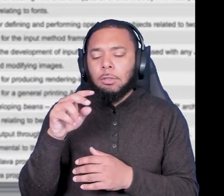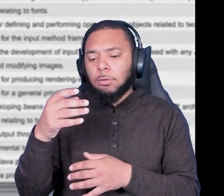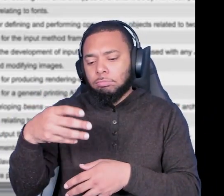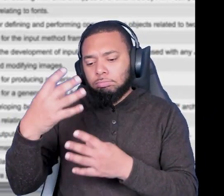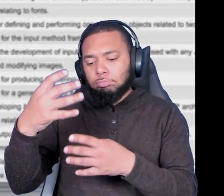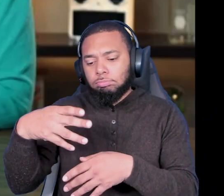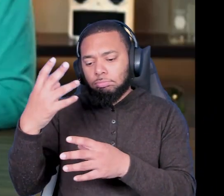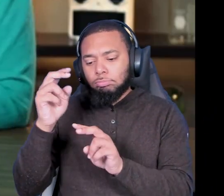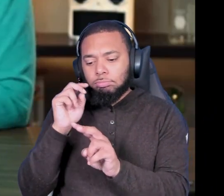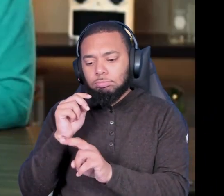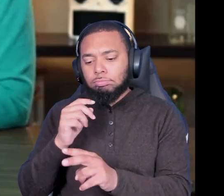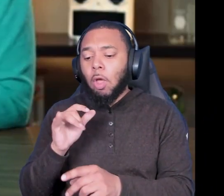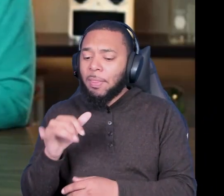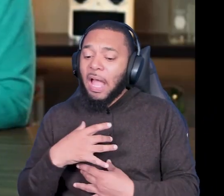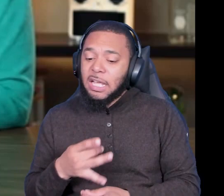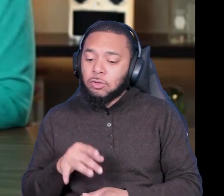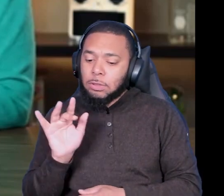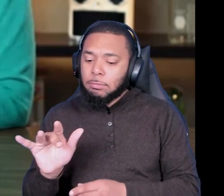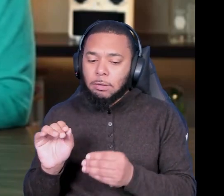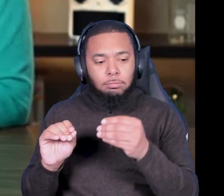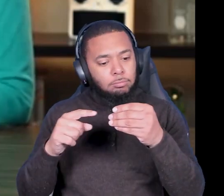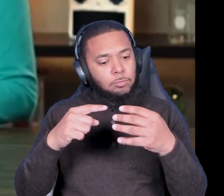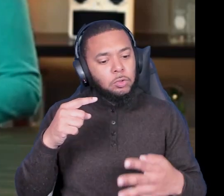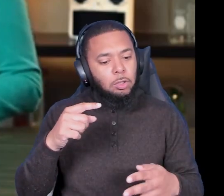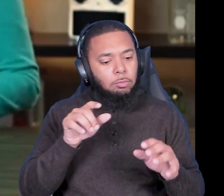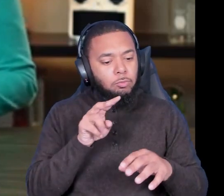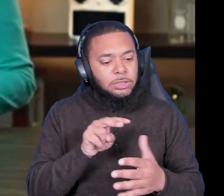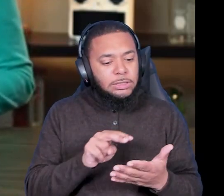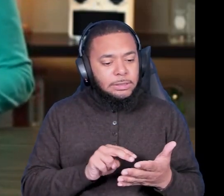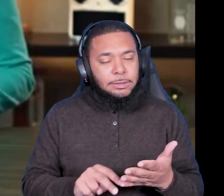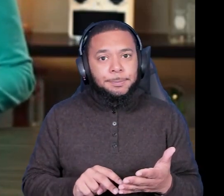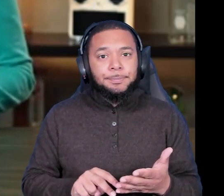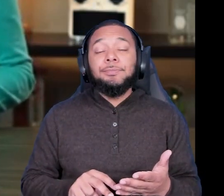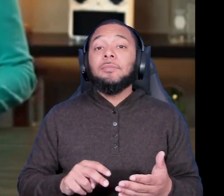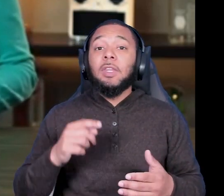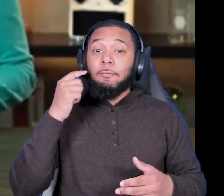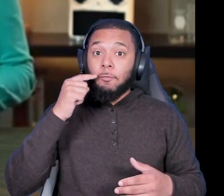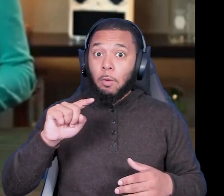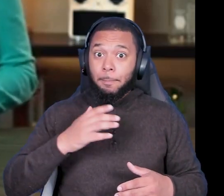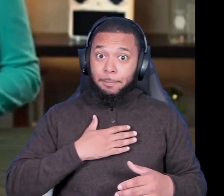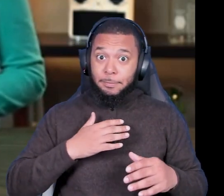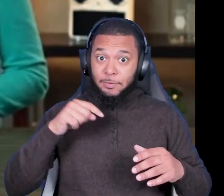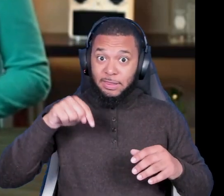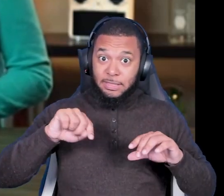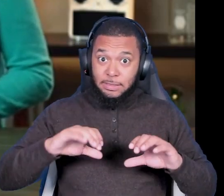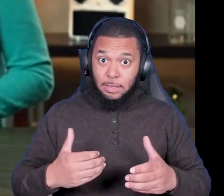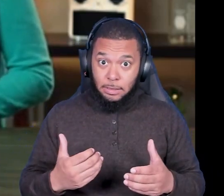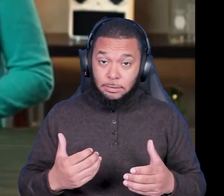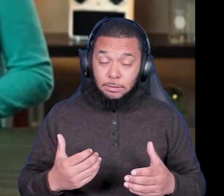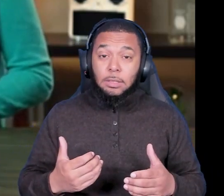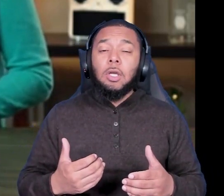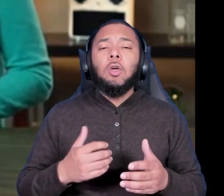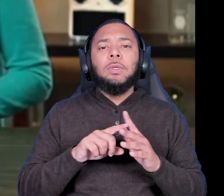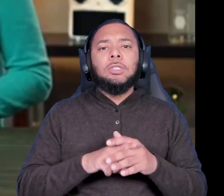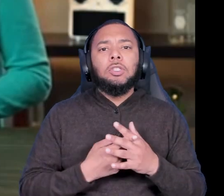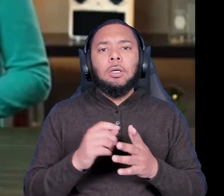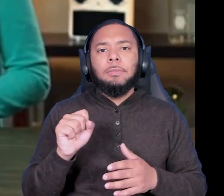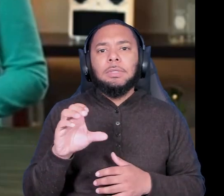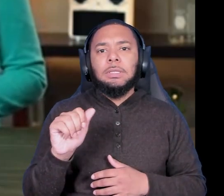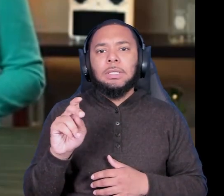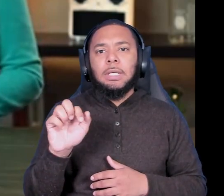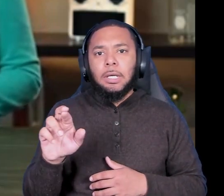interesting to you. For this class, we're going to start with using the Scanner and the